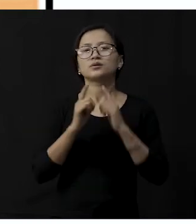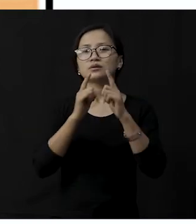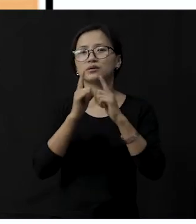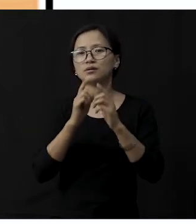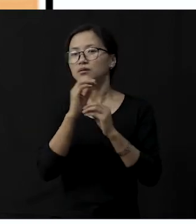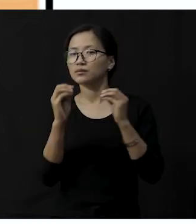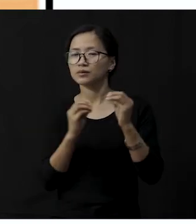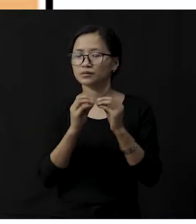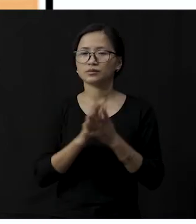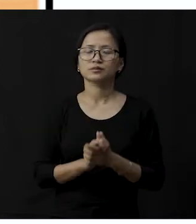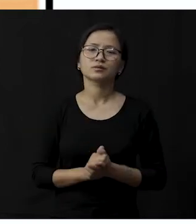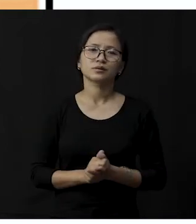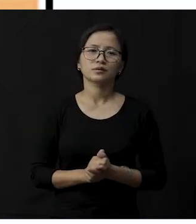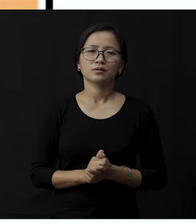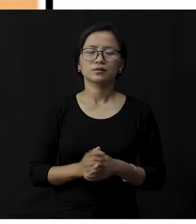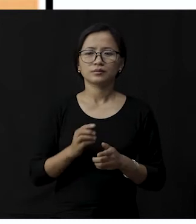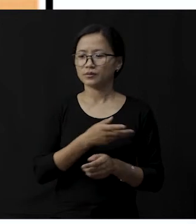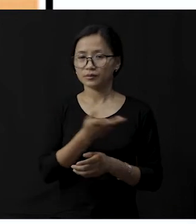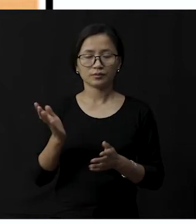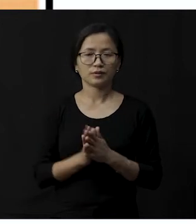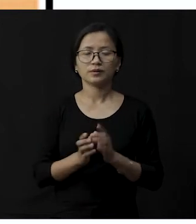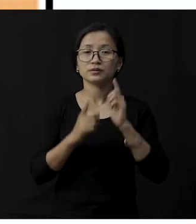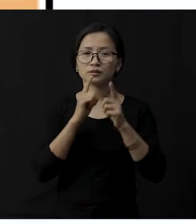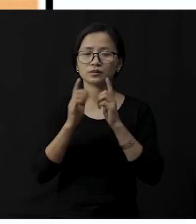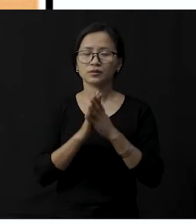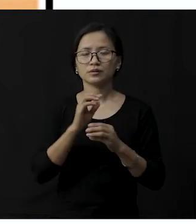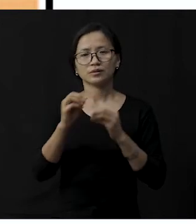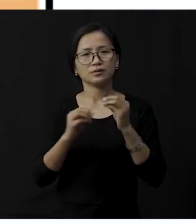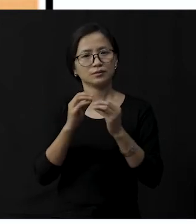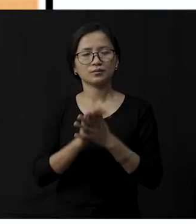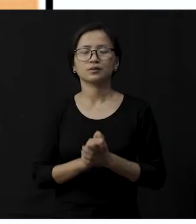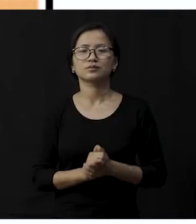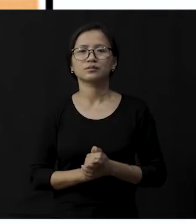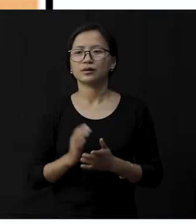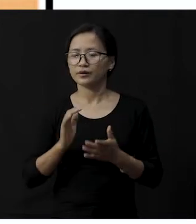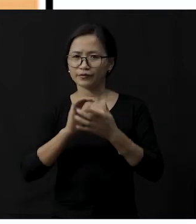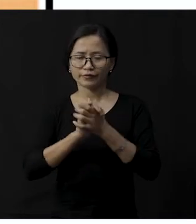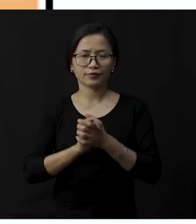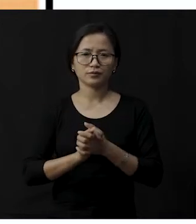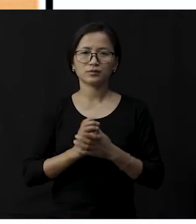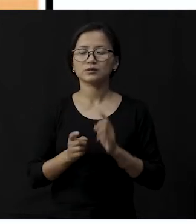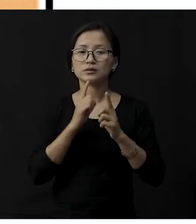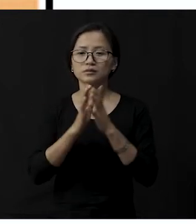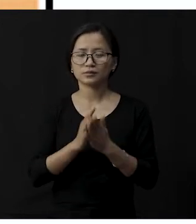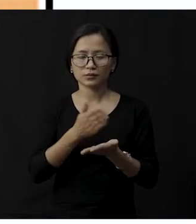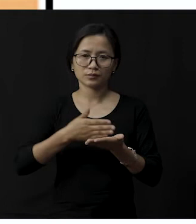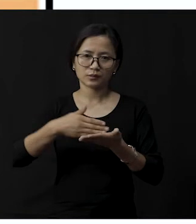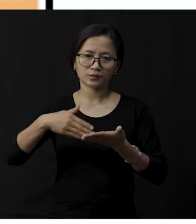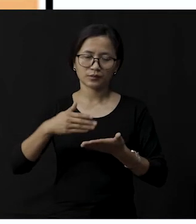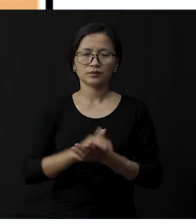manner. So the way I described my friend, the way you and me together described the birthday party